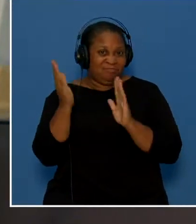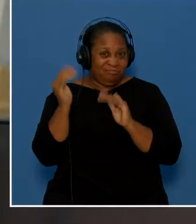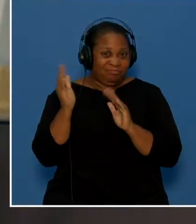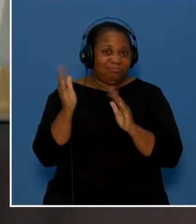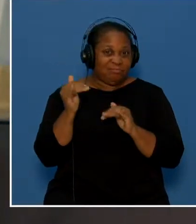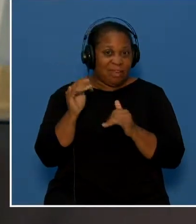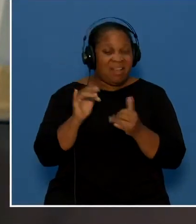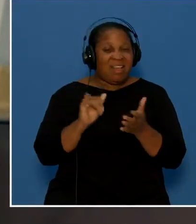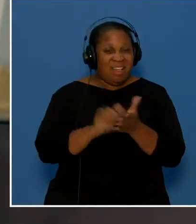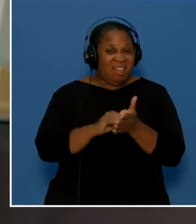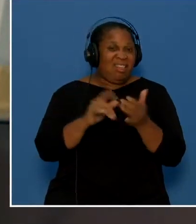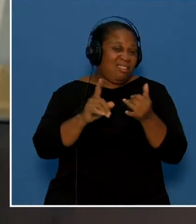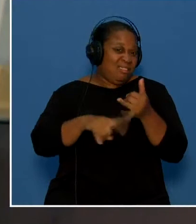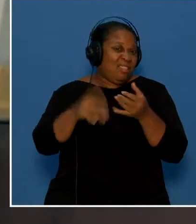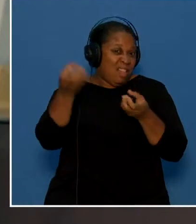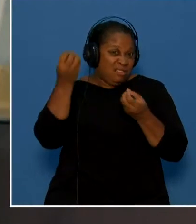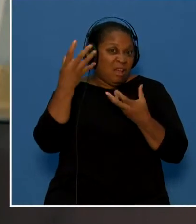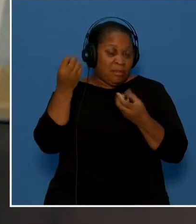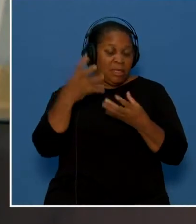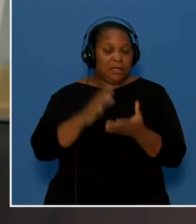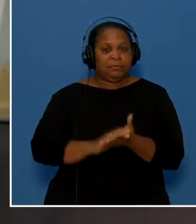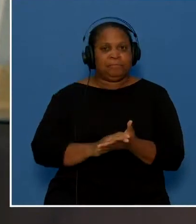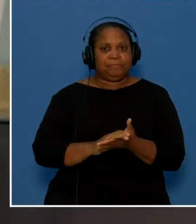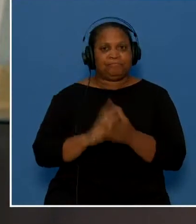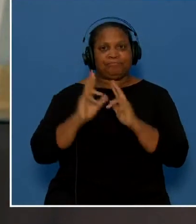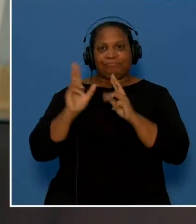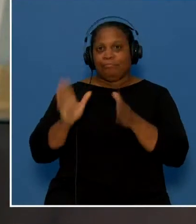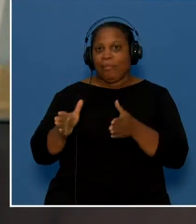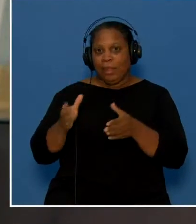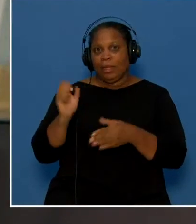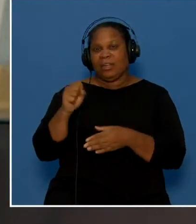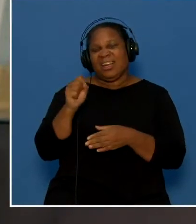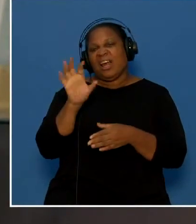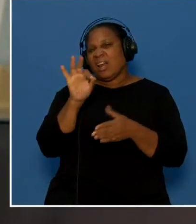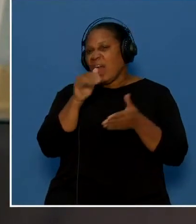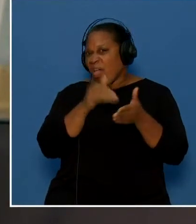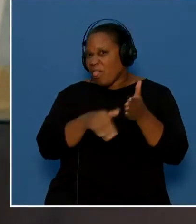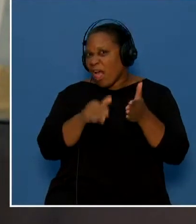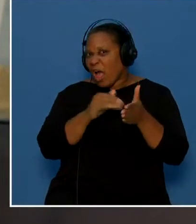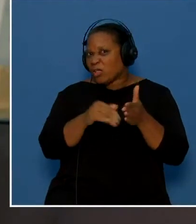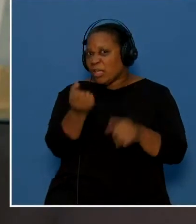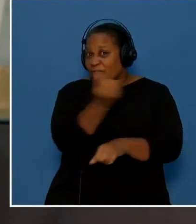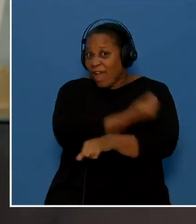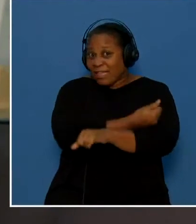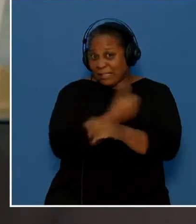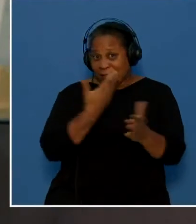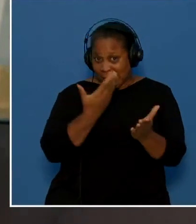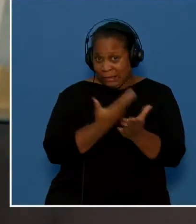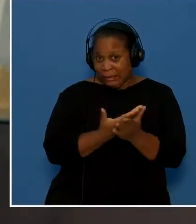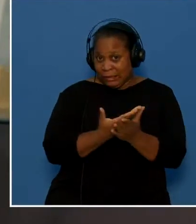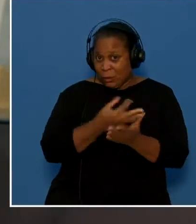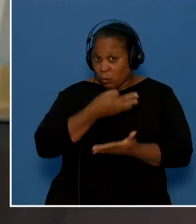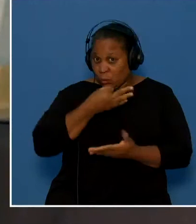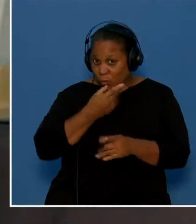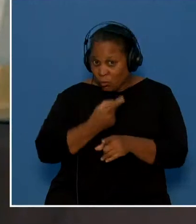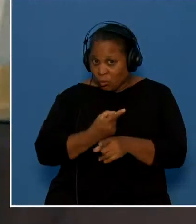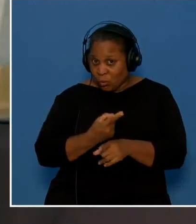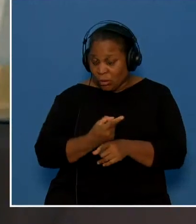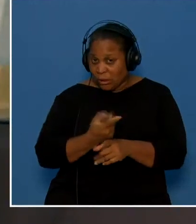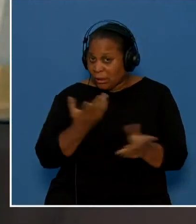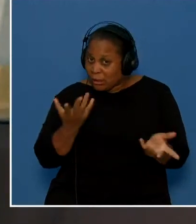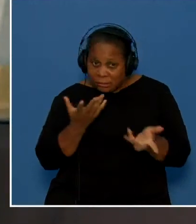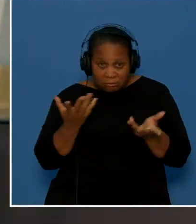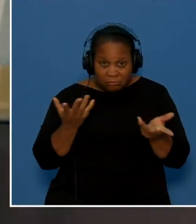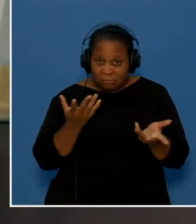That's the last update. And of course, we were supposed to be getting 9,000 vaccines on the island very soon. Can